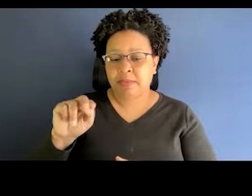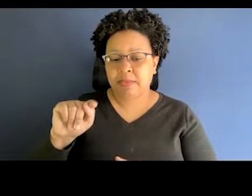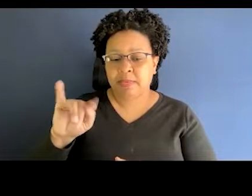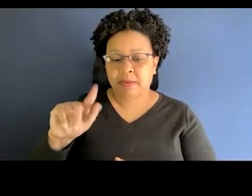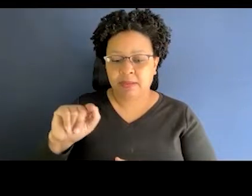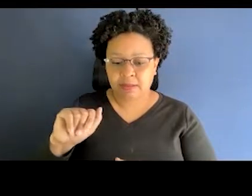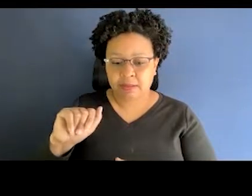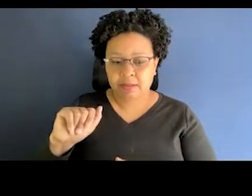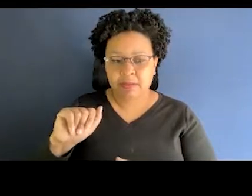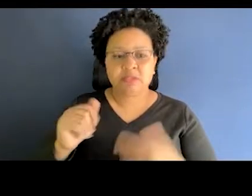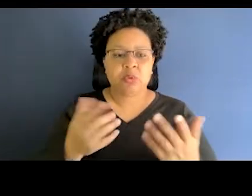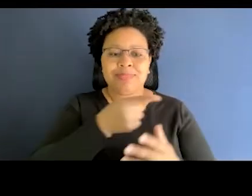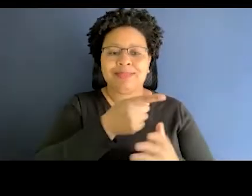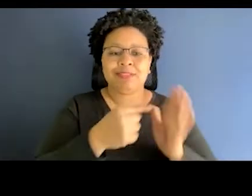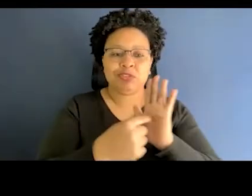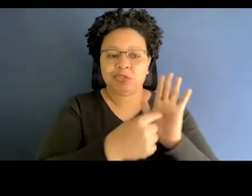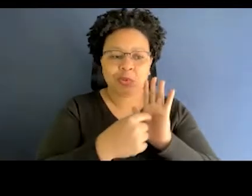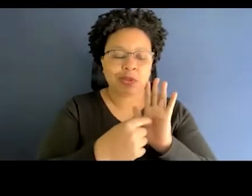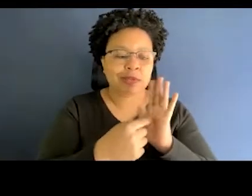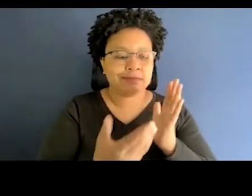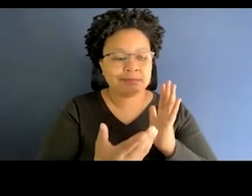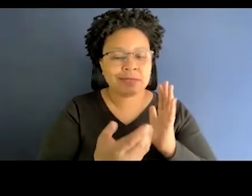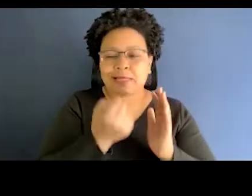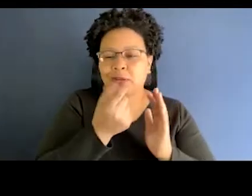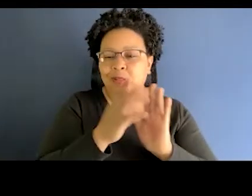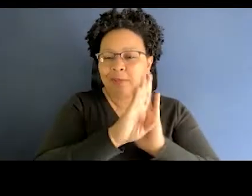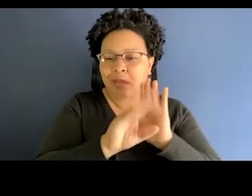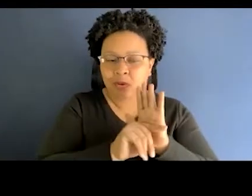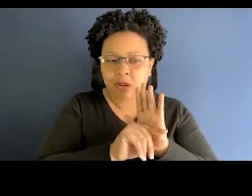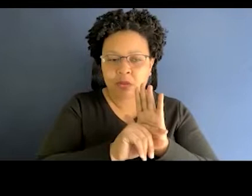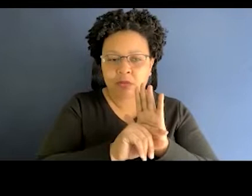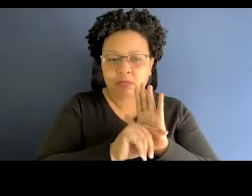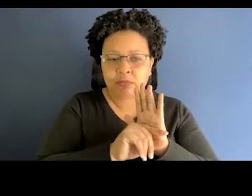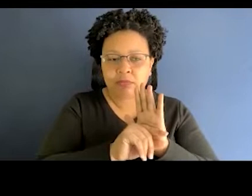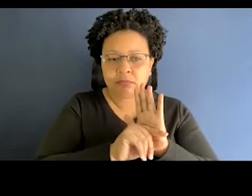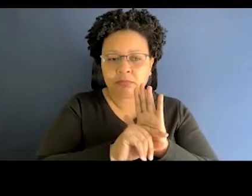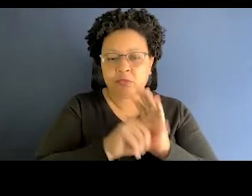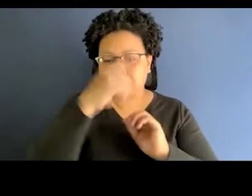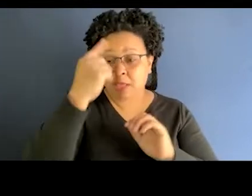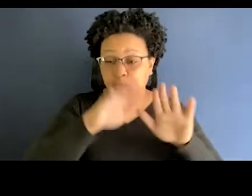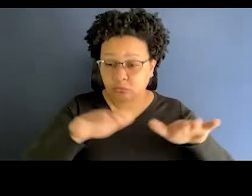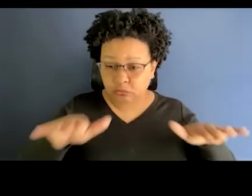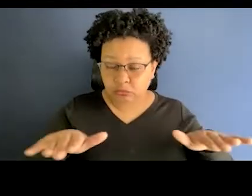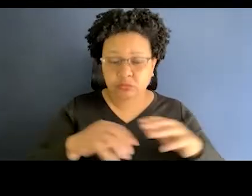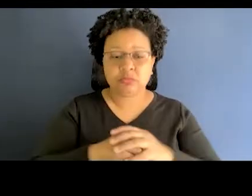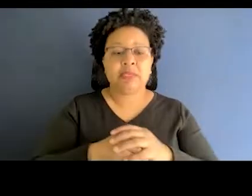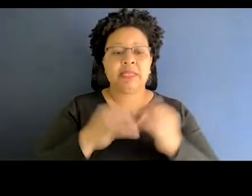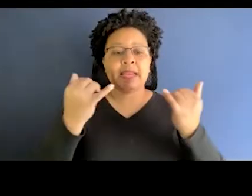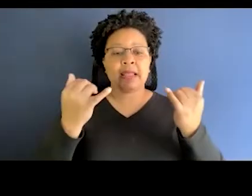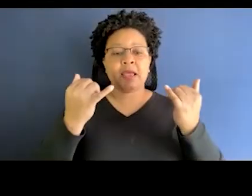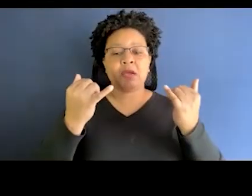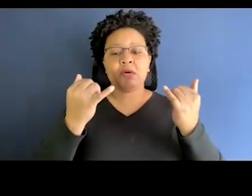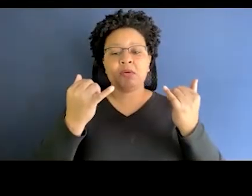overview before we get started to share with you a little of the background of Black children. Currently,